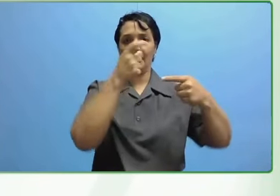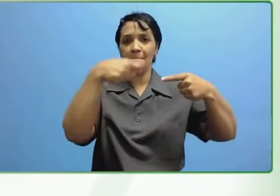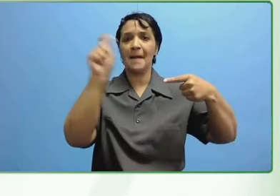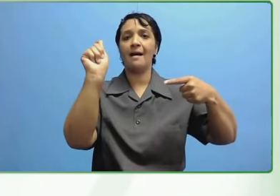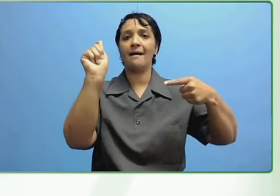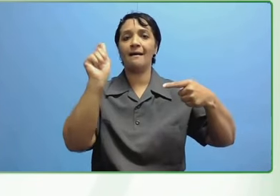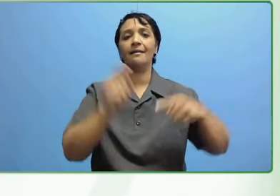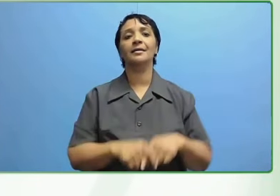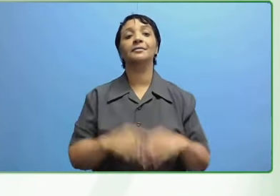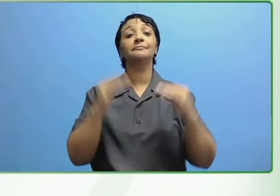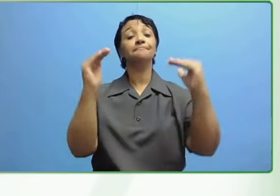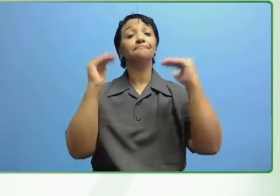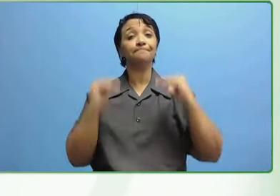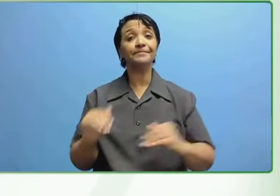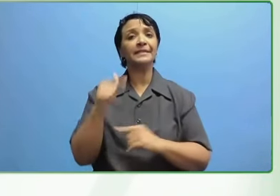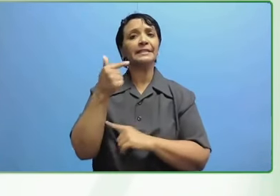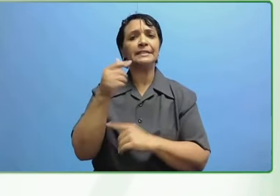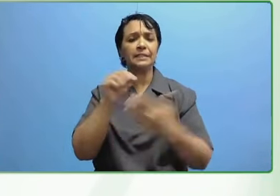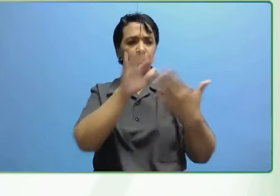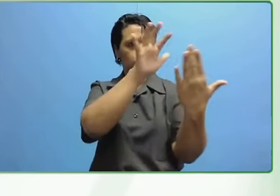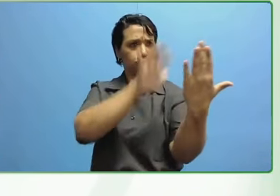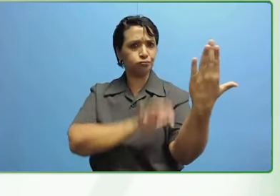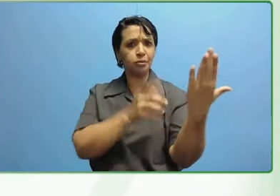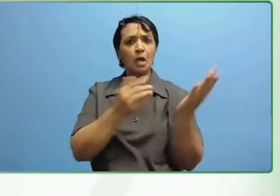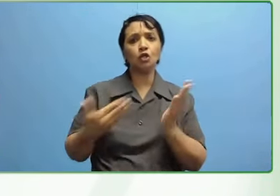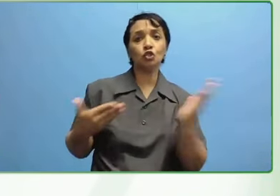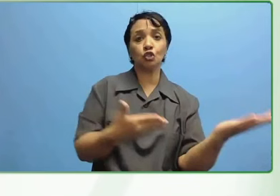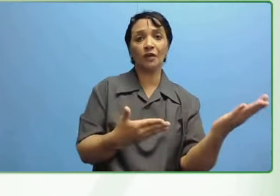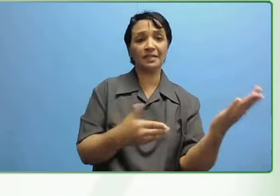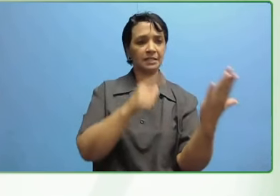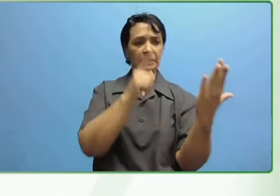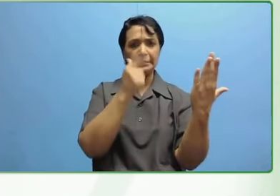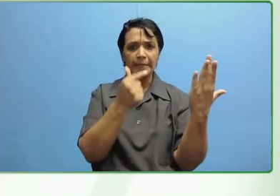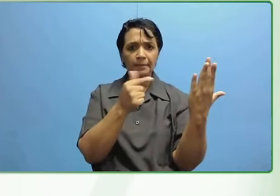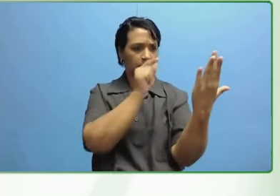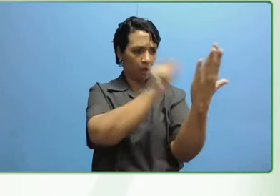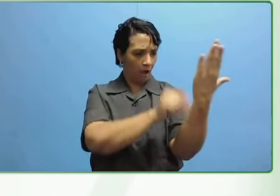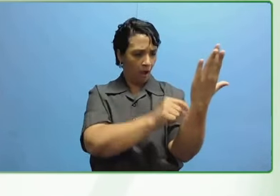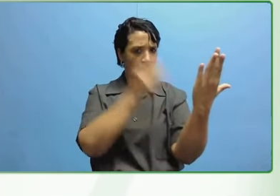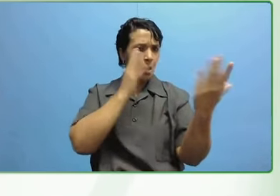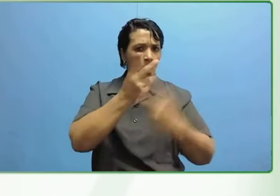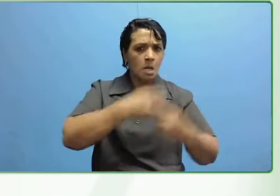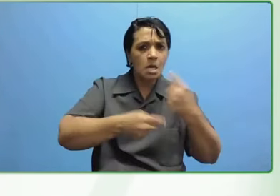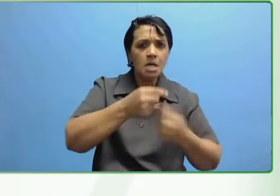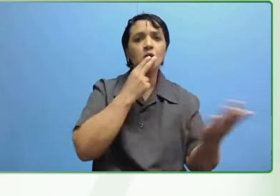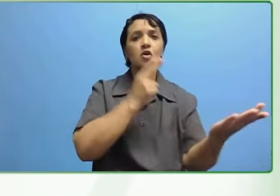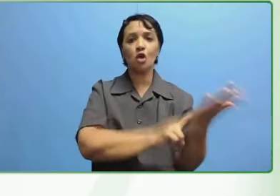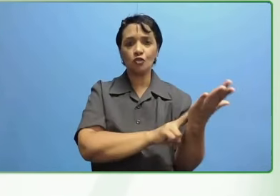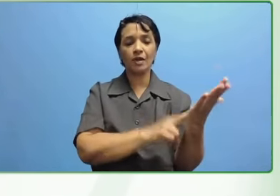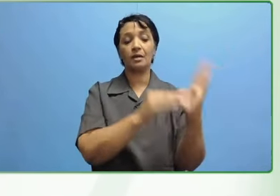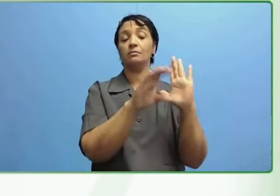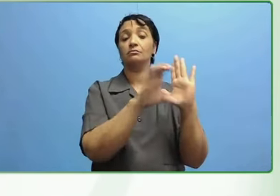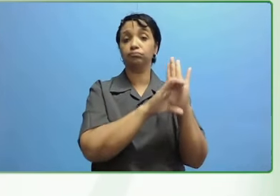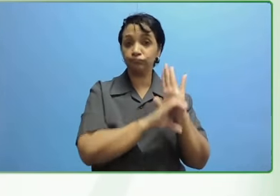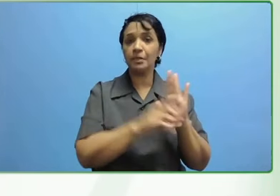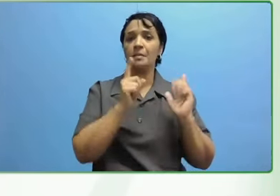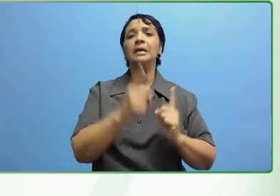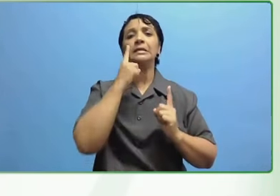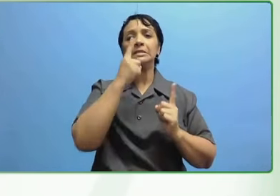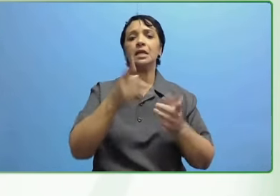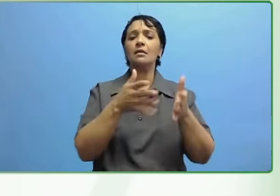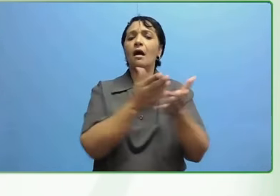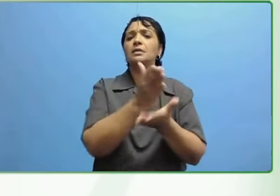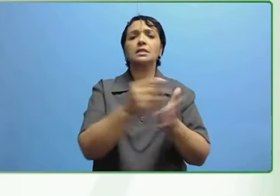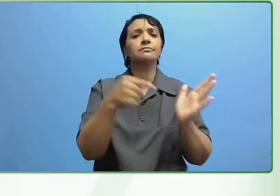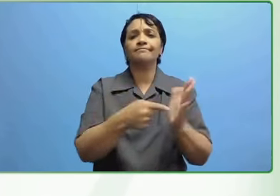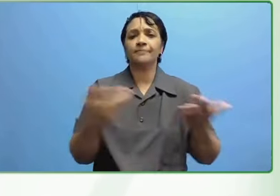terms of conditions, when you get a service sold or a contract for a service, will have to contain what are those accessibility provisions.